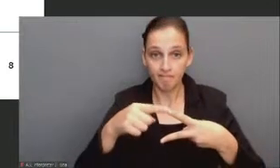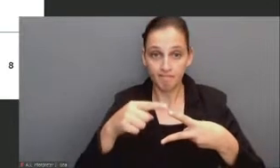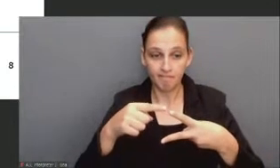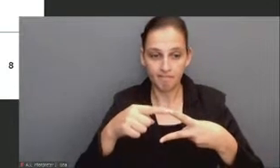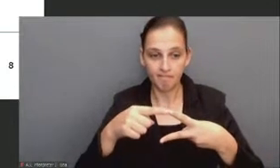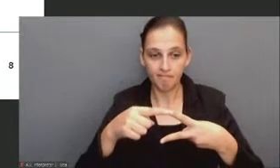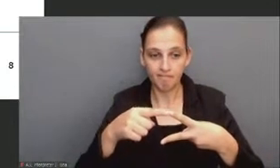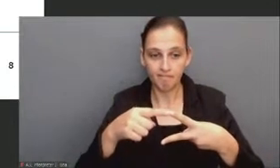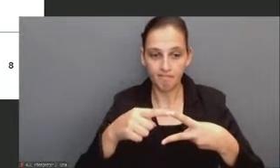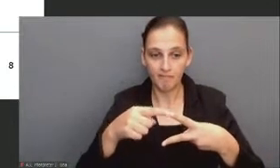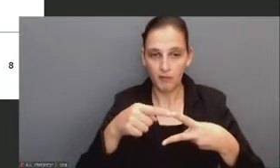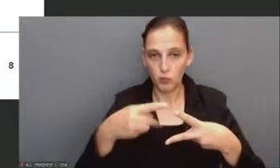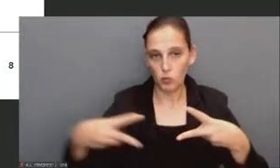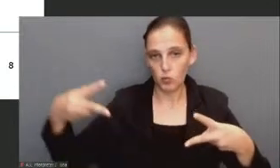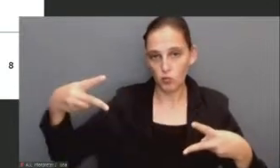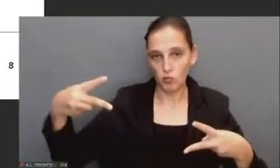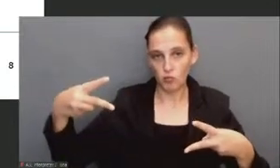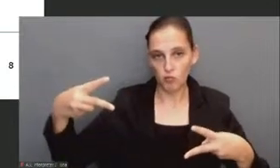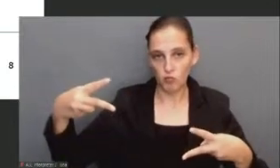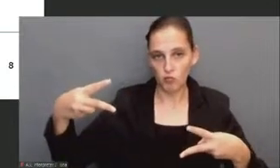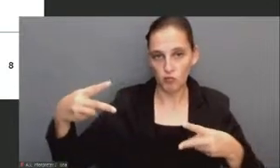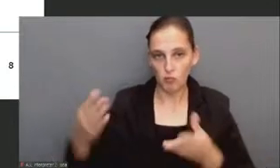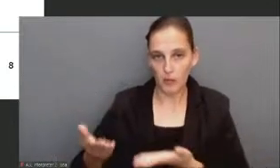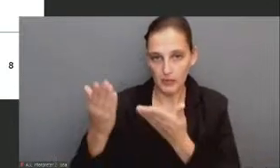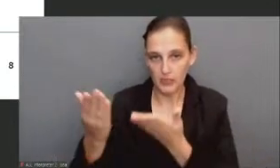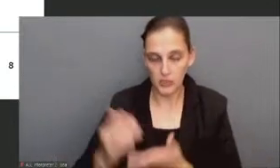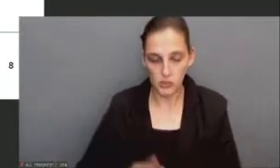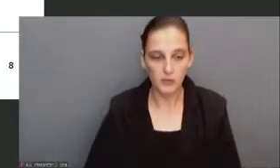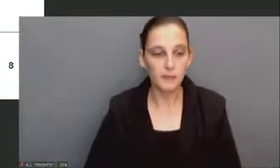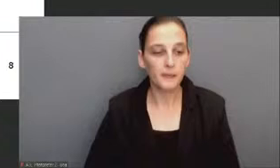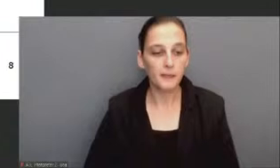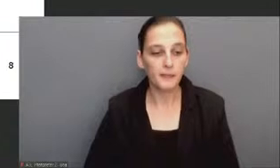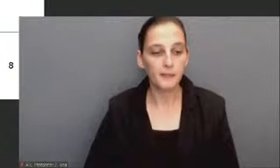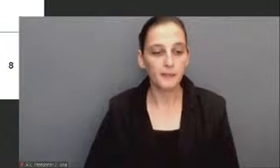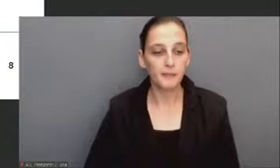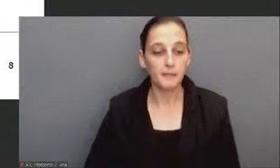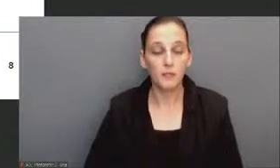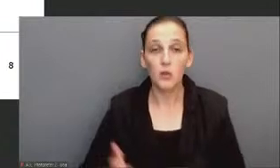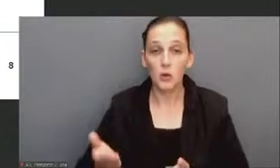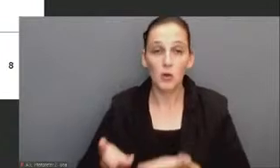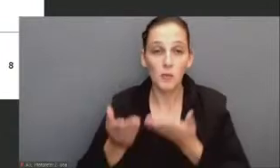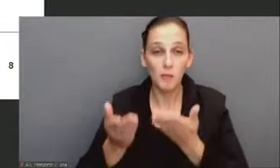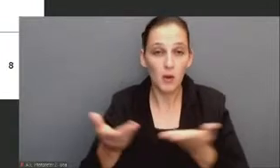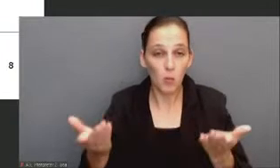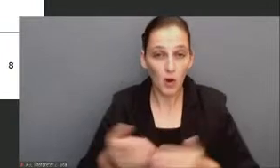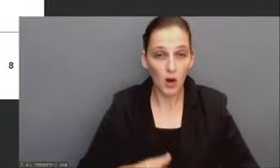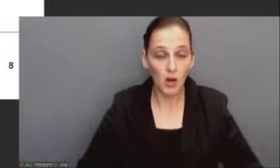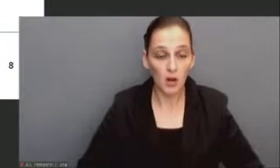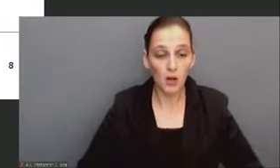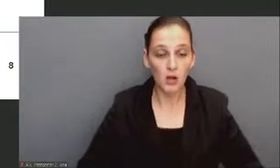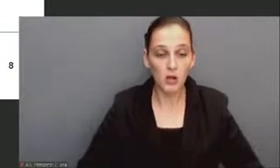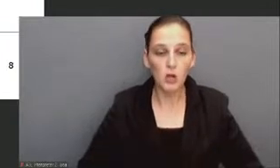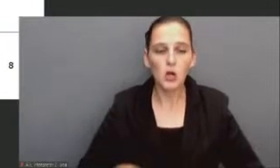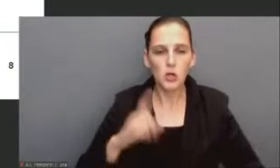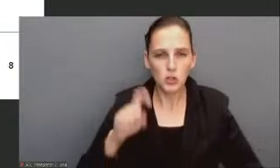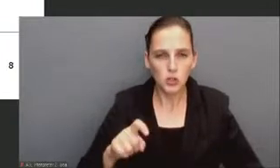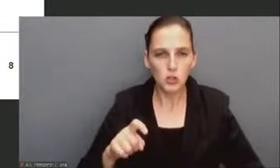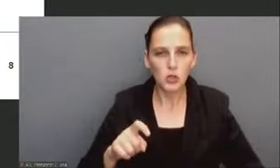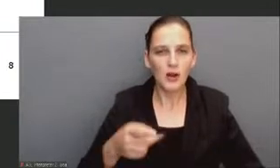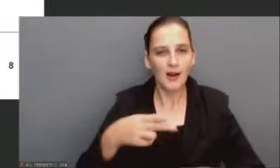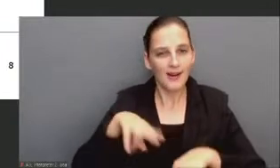2 key recommendations. This is the first one. One is that we should really have a national research agenda